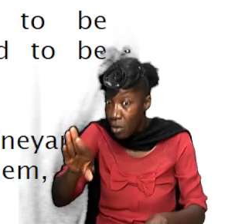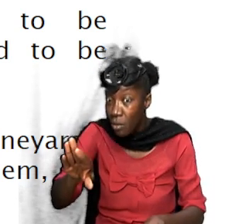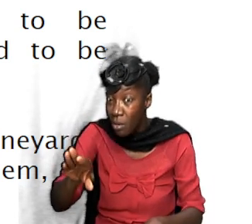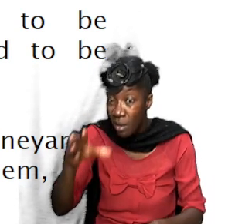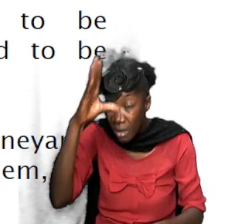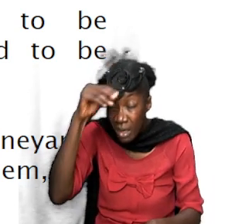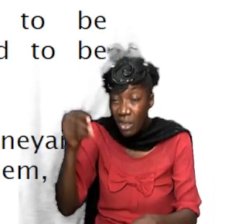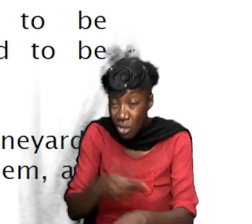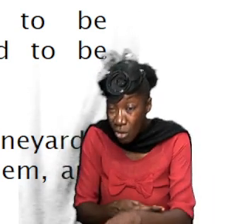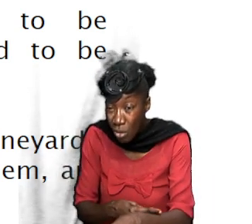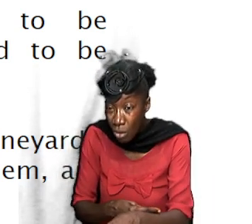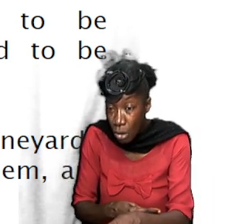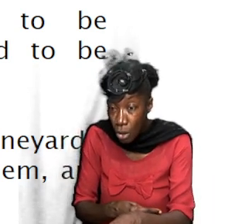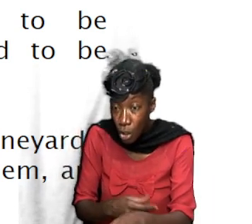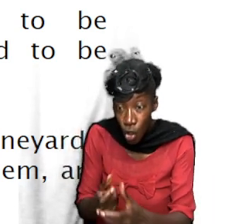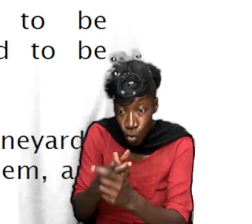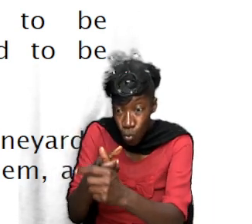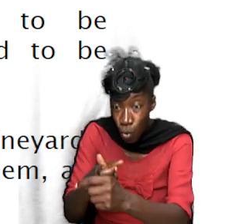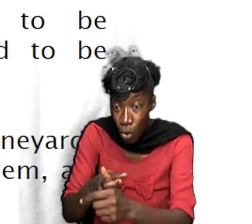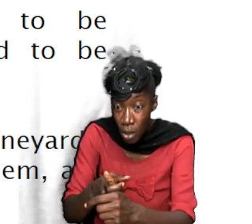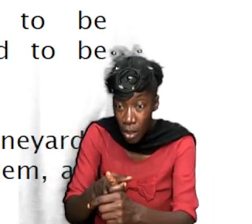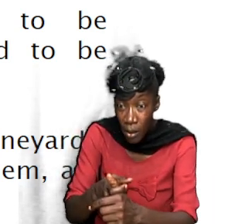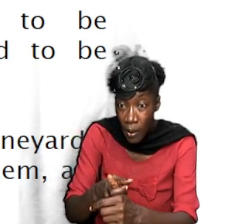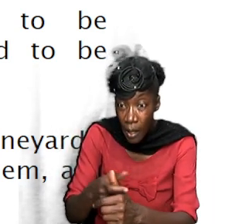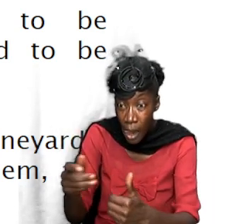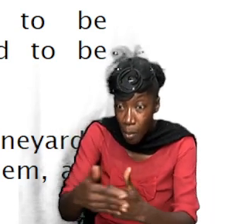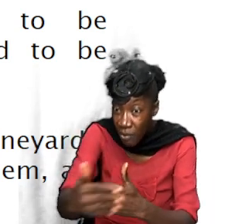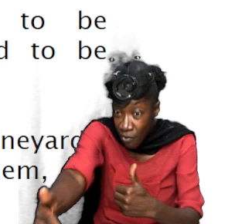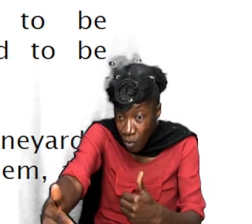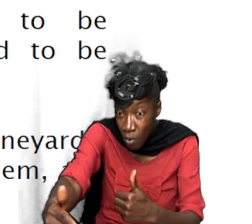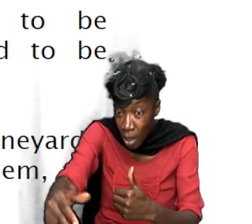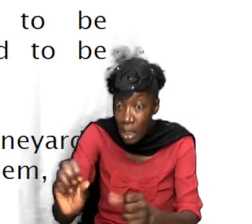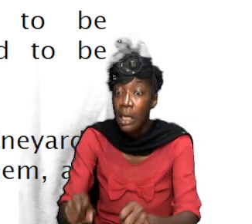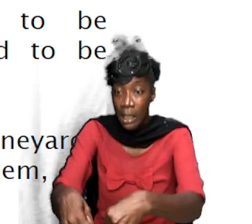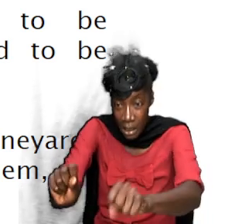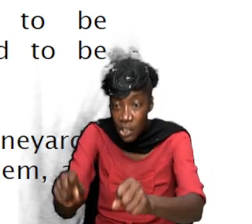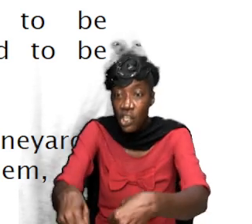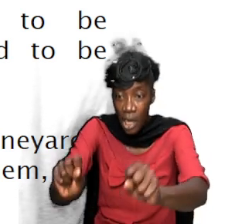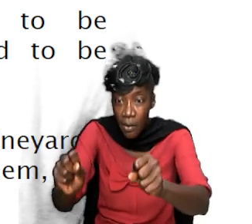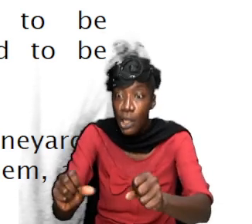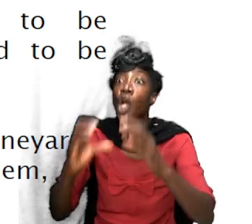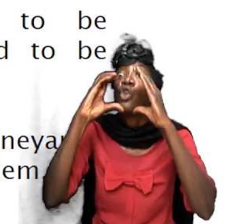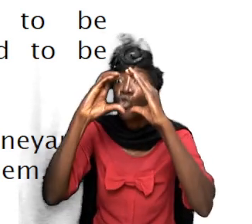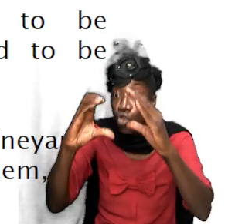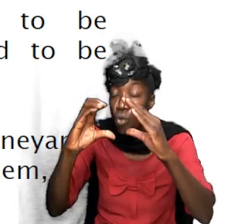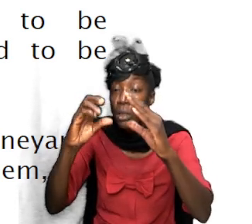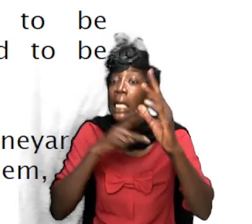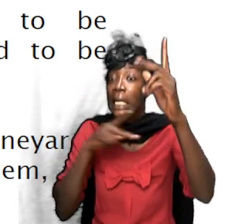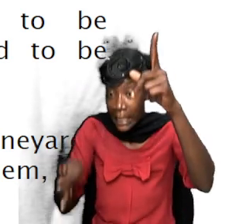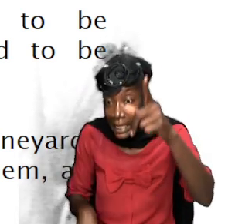to run before the chariot, to probably show the king is coming?